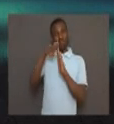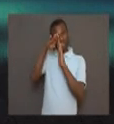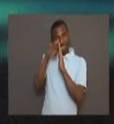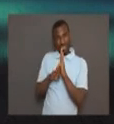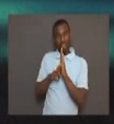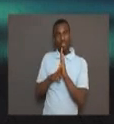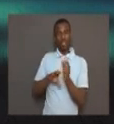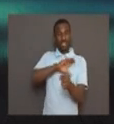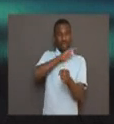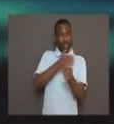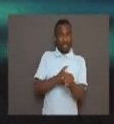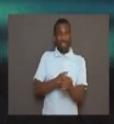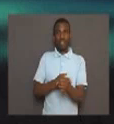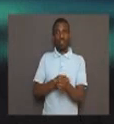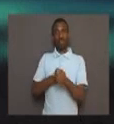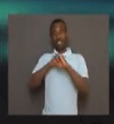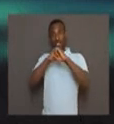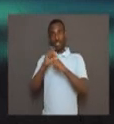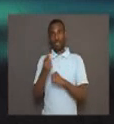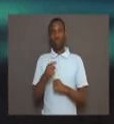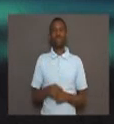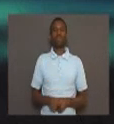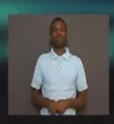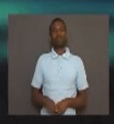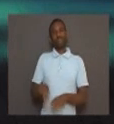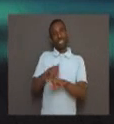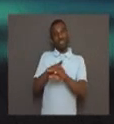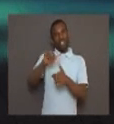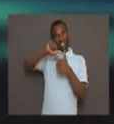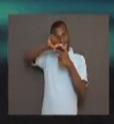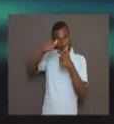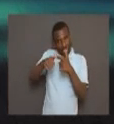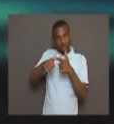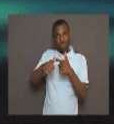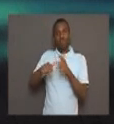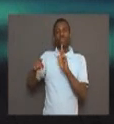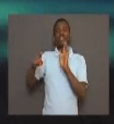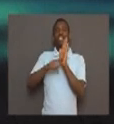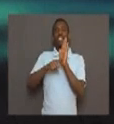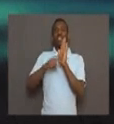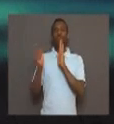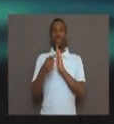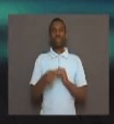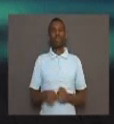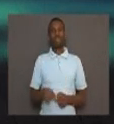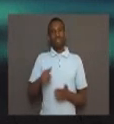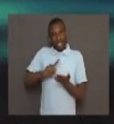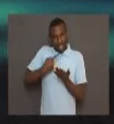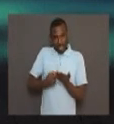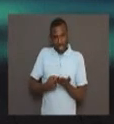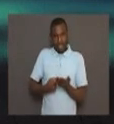the capacitive resistance, the phase angle is negative.